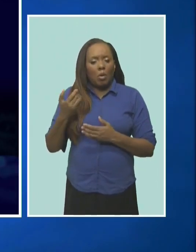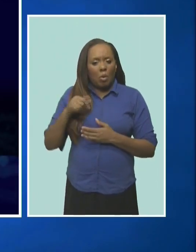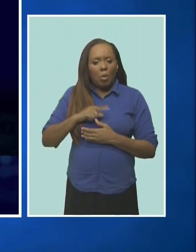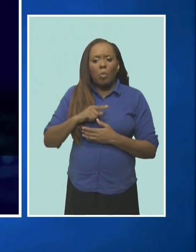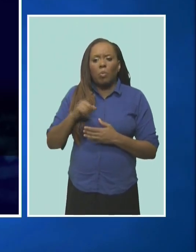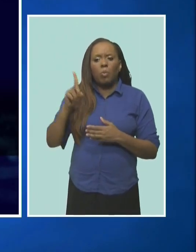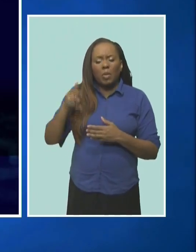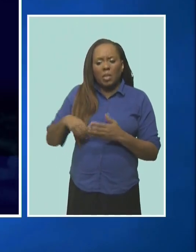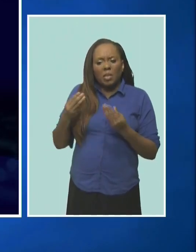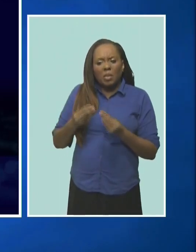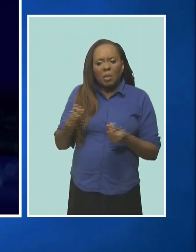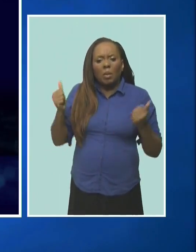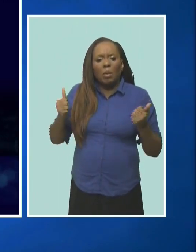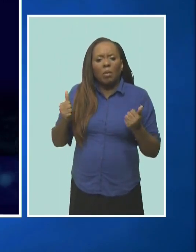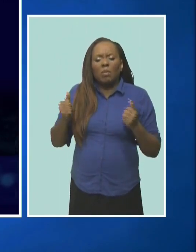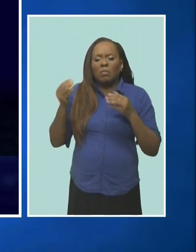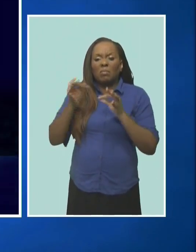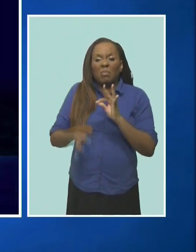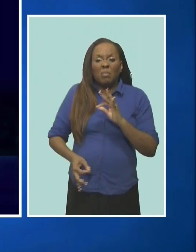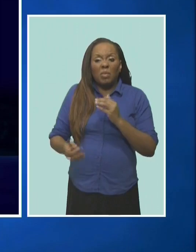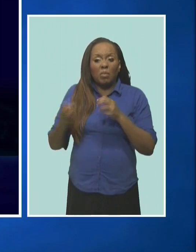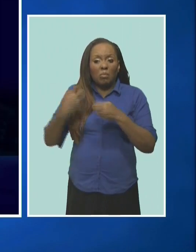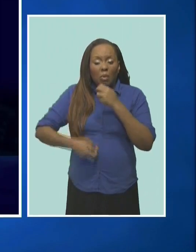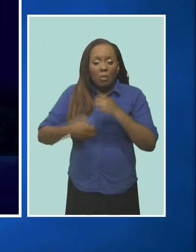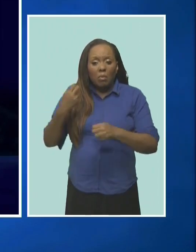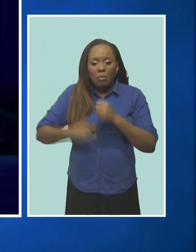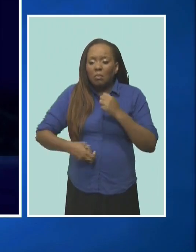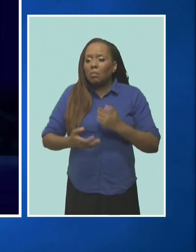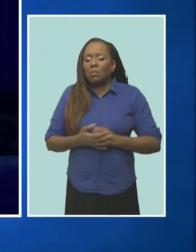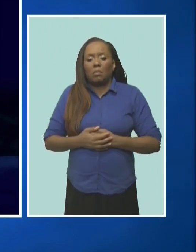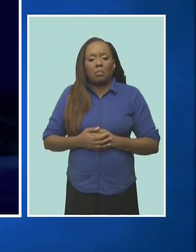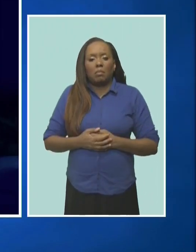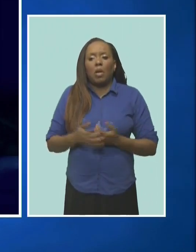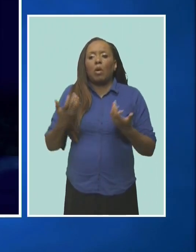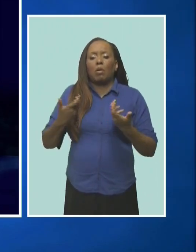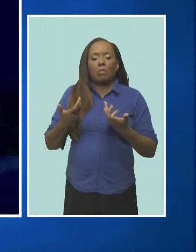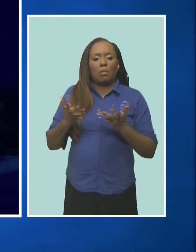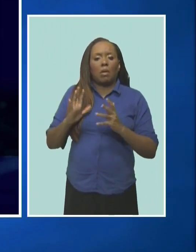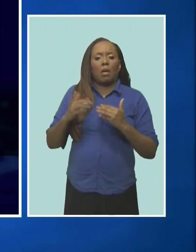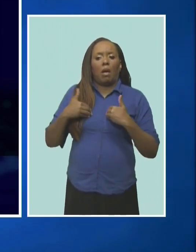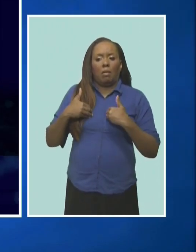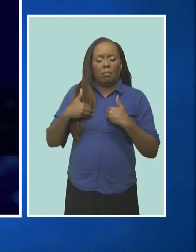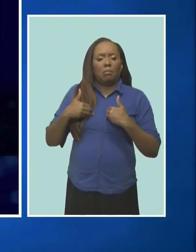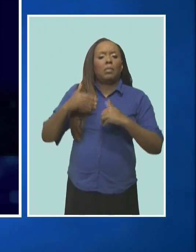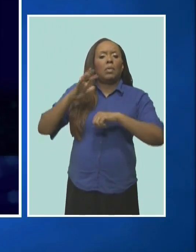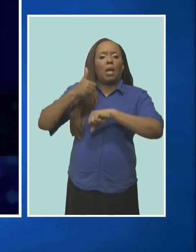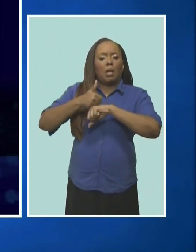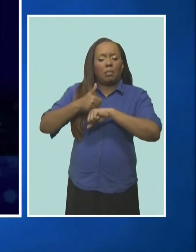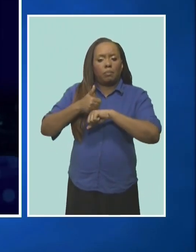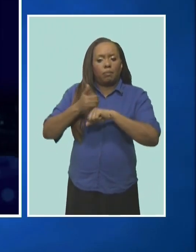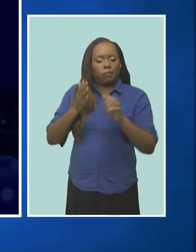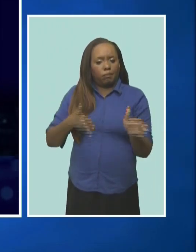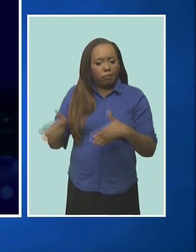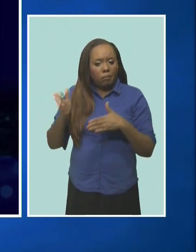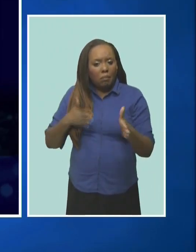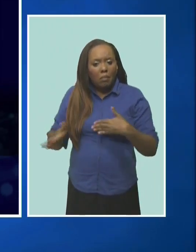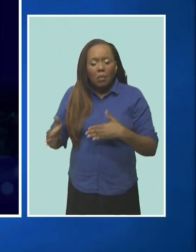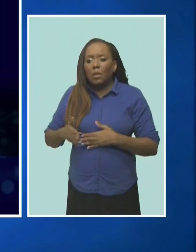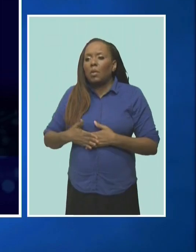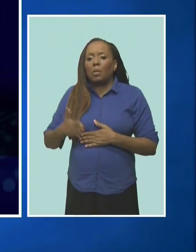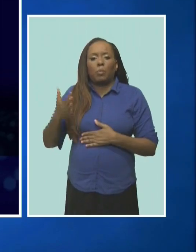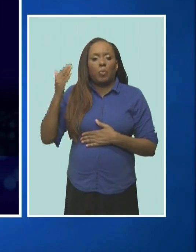We need to solve simple problems that everybody in the world have already solved. So rather than do what is obvious and what is the